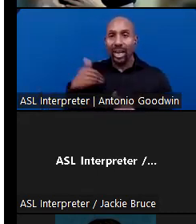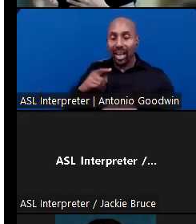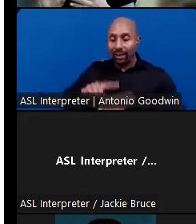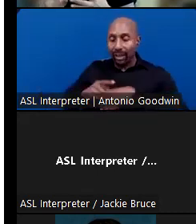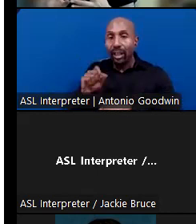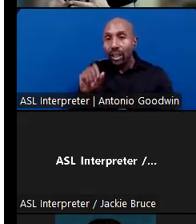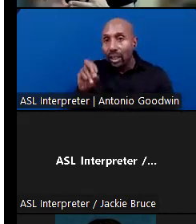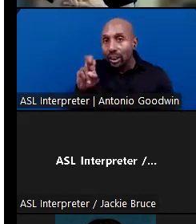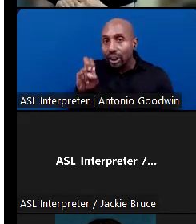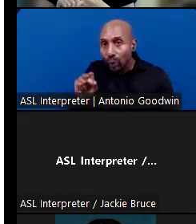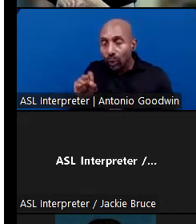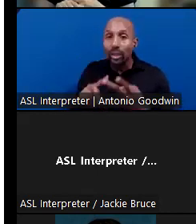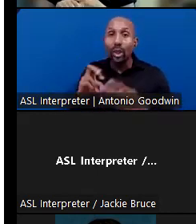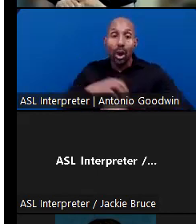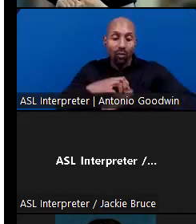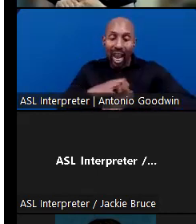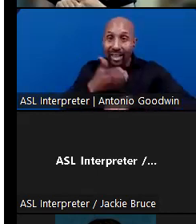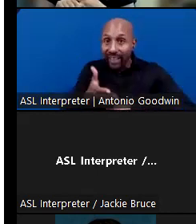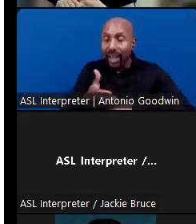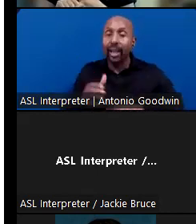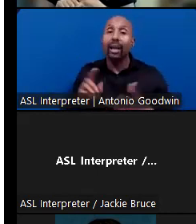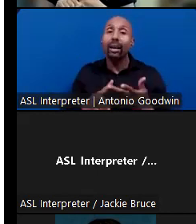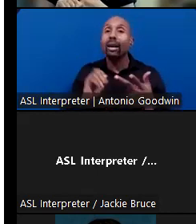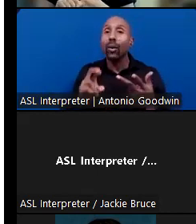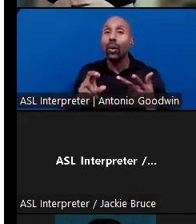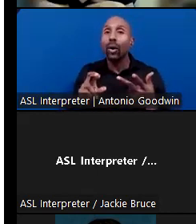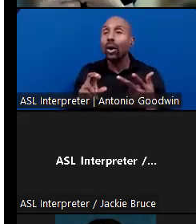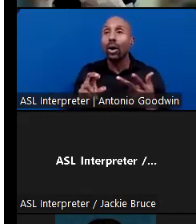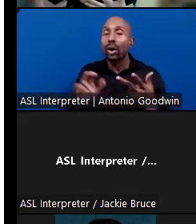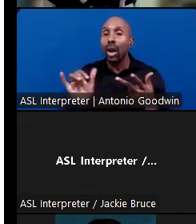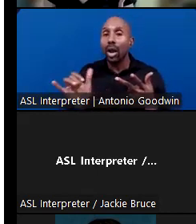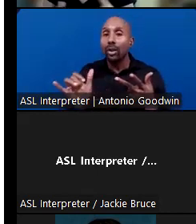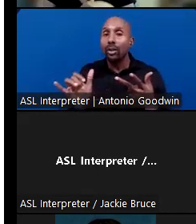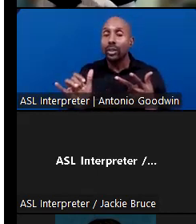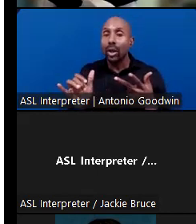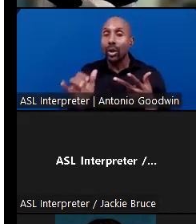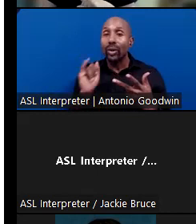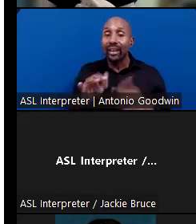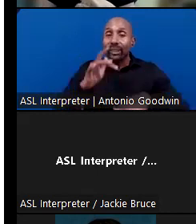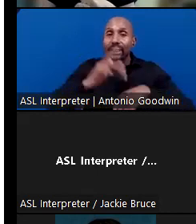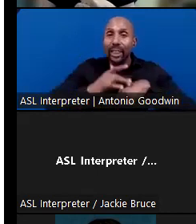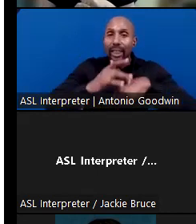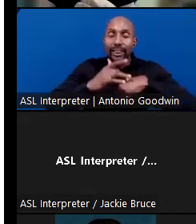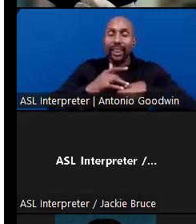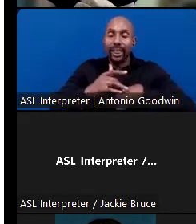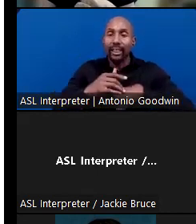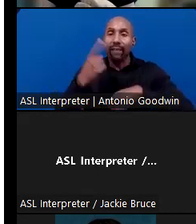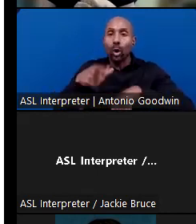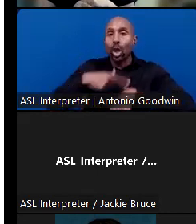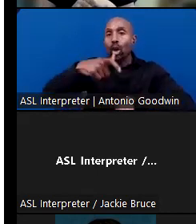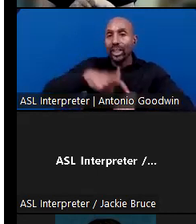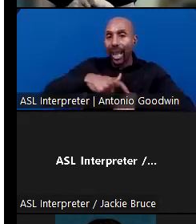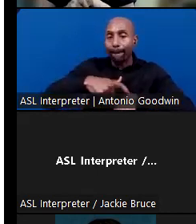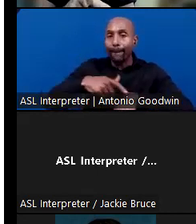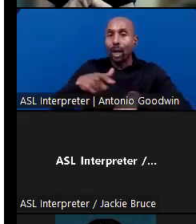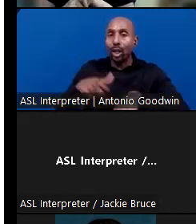rashes, and also contact with prolonged contact with